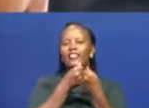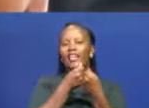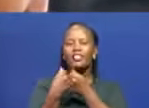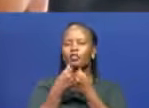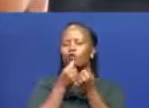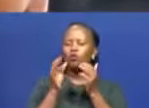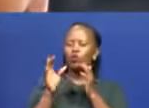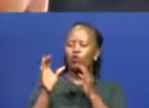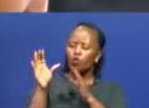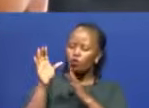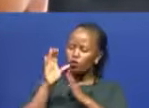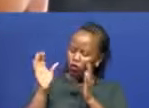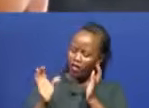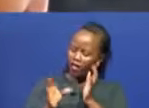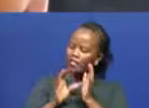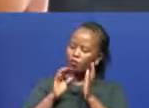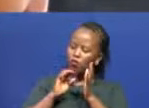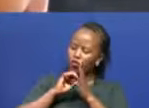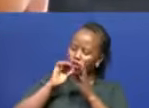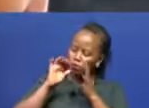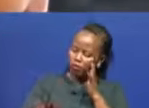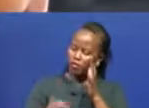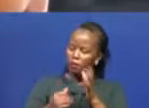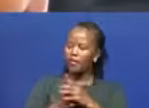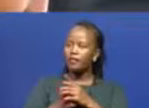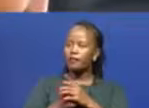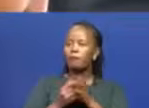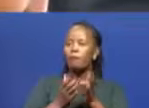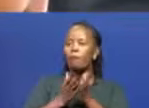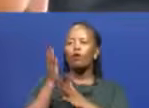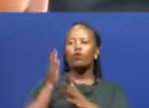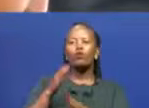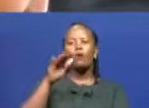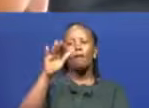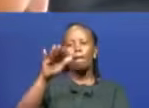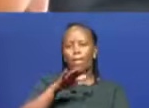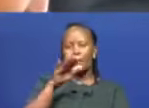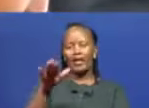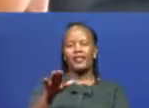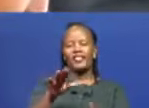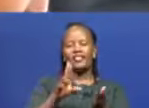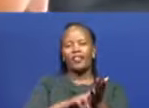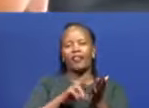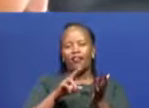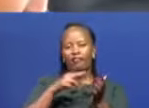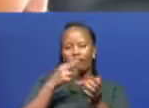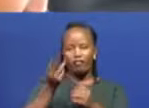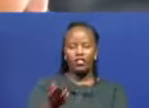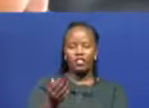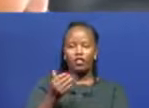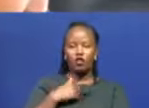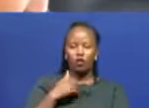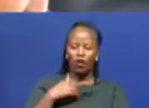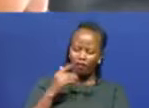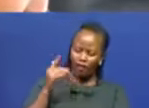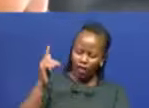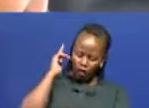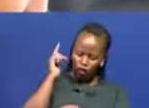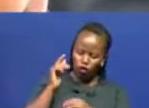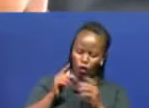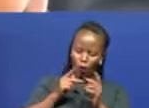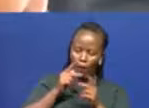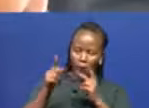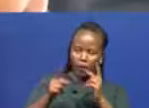of the impeachment process on the basis that Parliament has failed to establish a proper legal and procedural